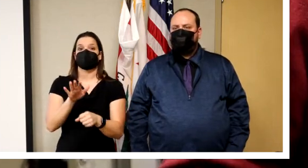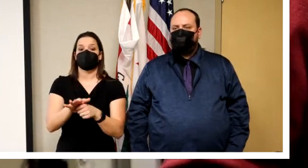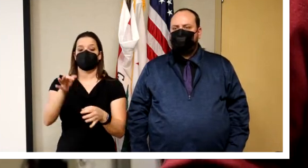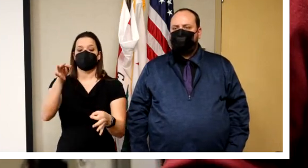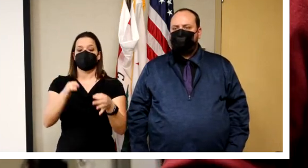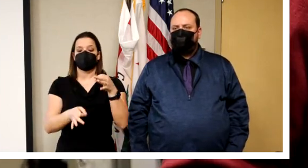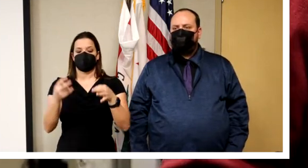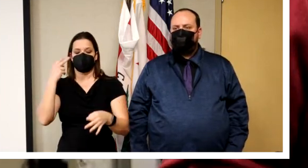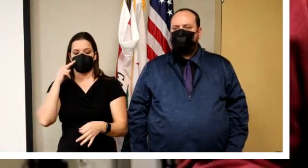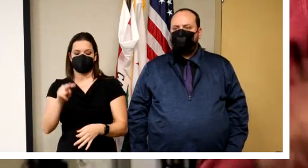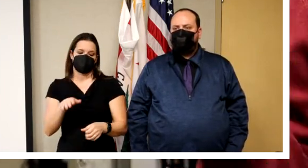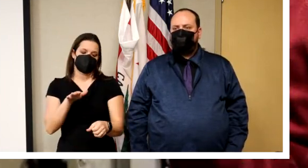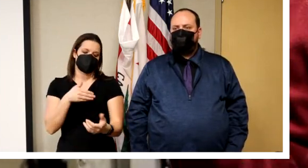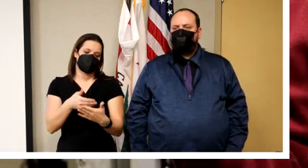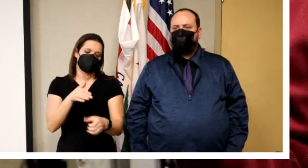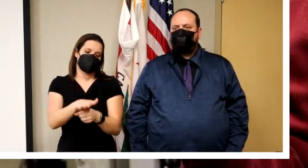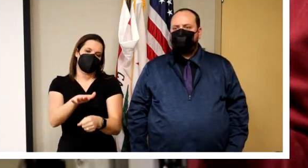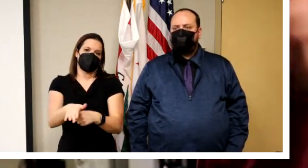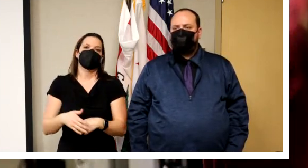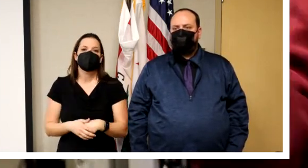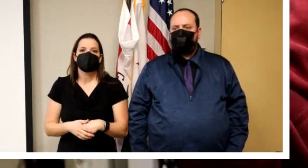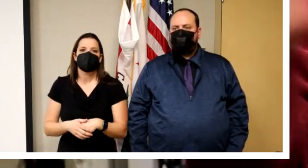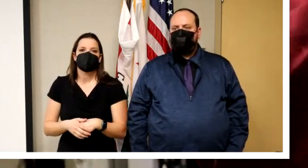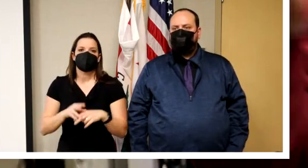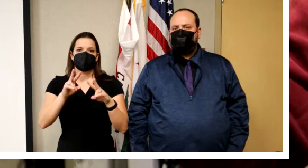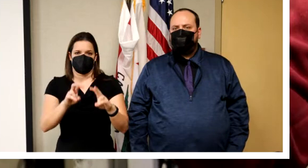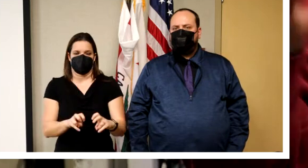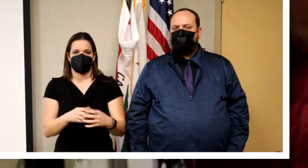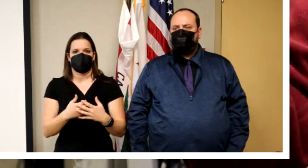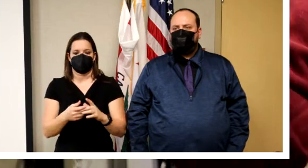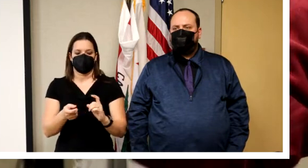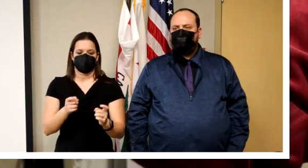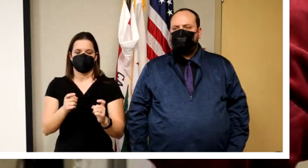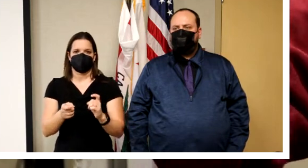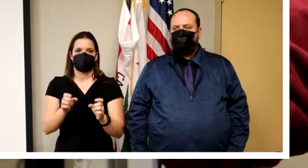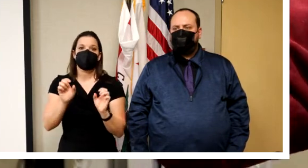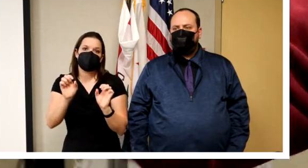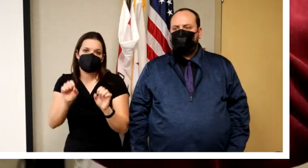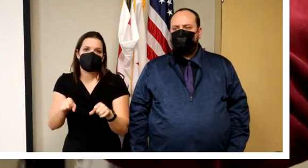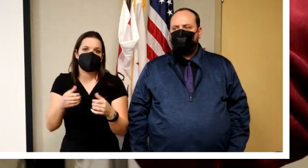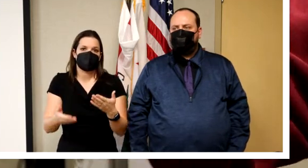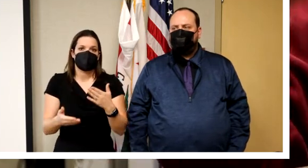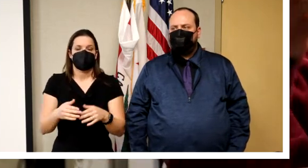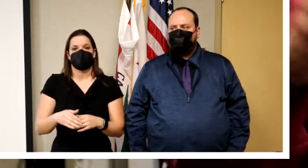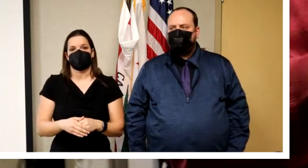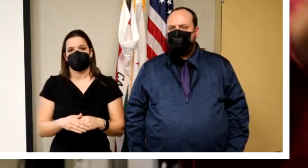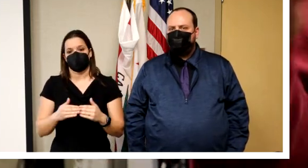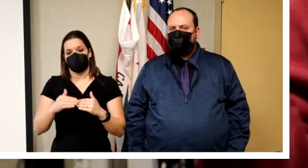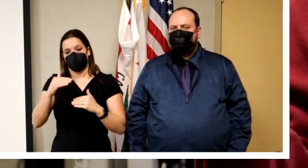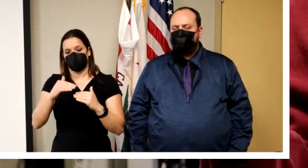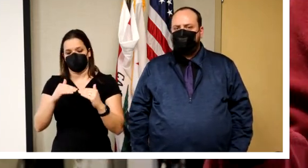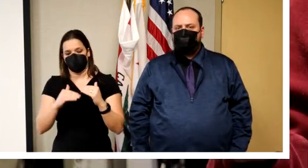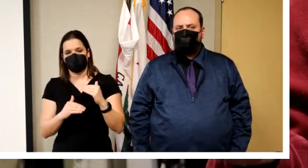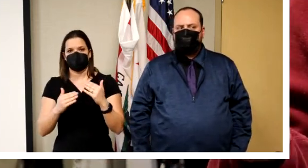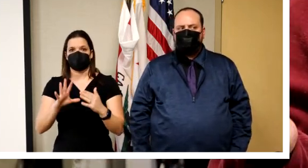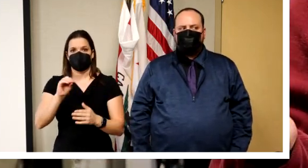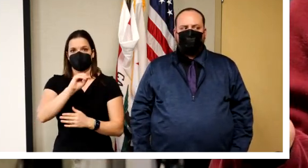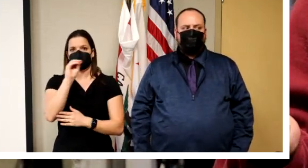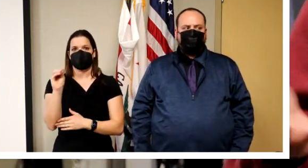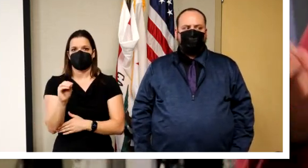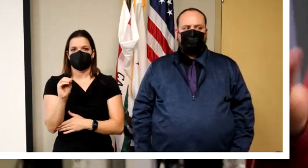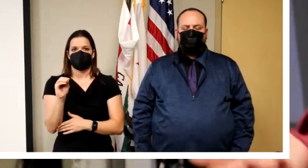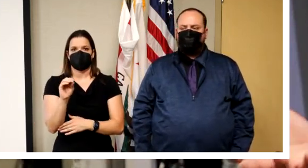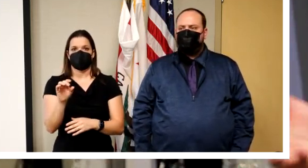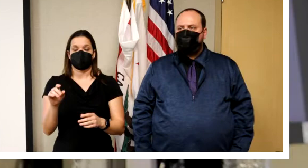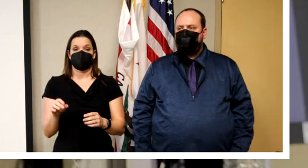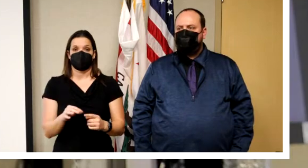would look at it and say, hey, that's close enough. Because it's a survey, there's a margin of error that it very well could be slightly over, slightly under. So 50% would be the